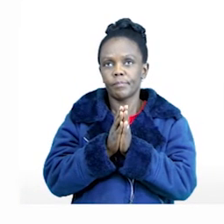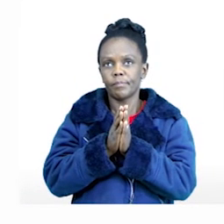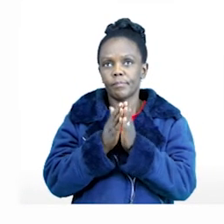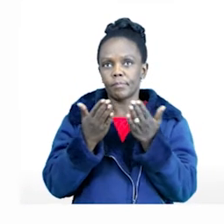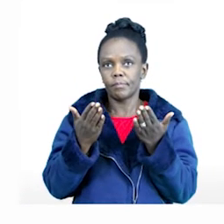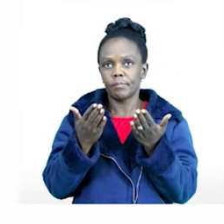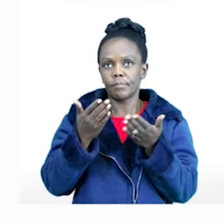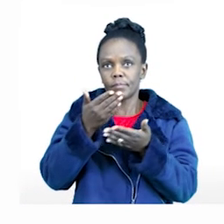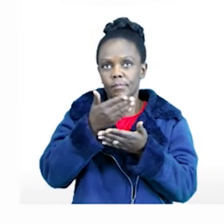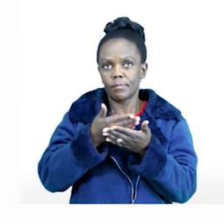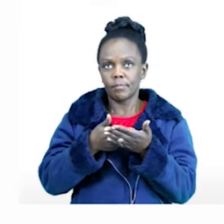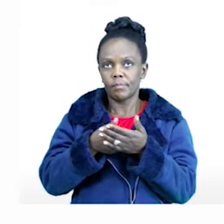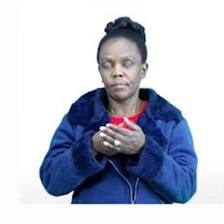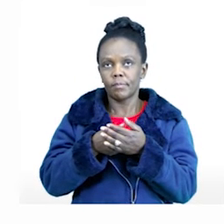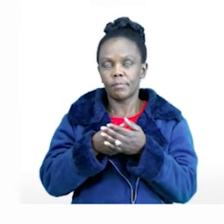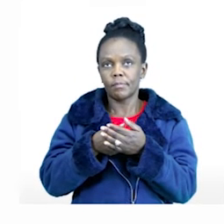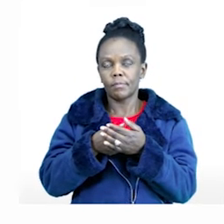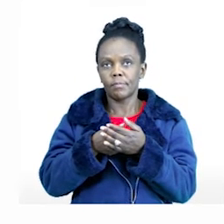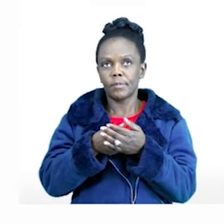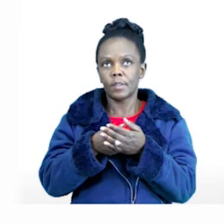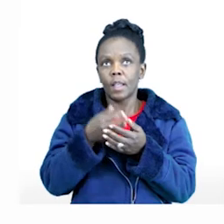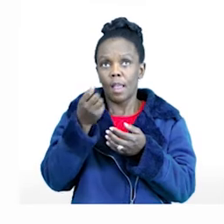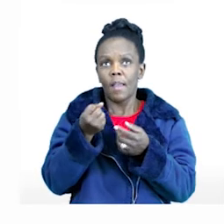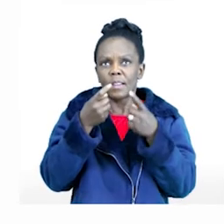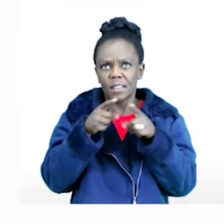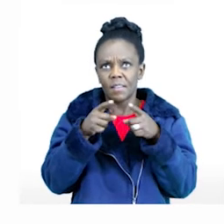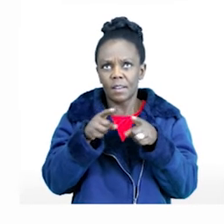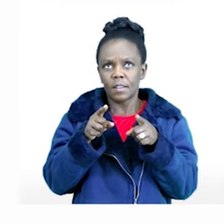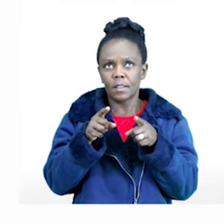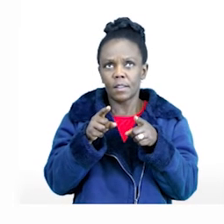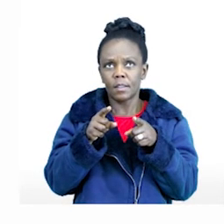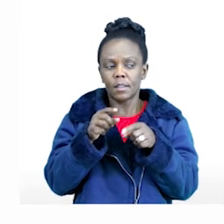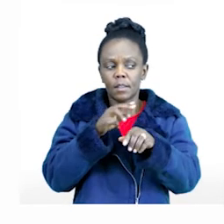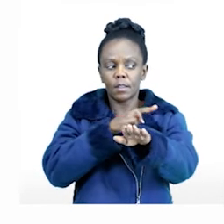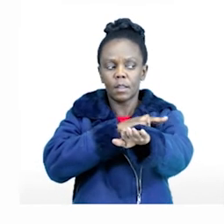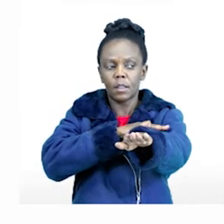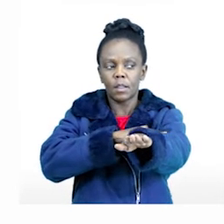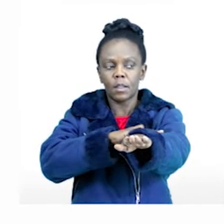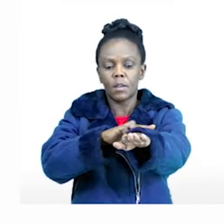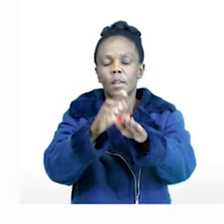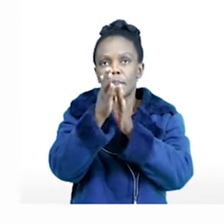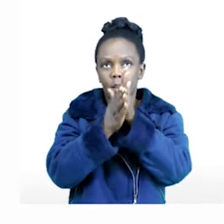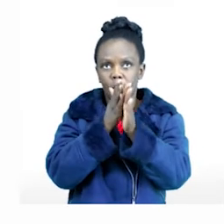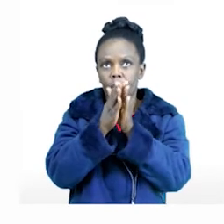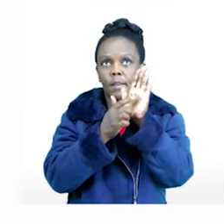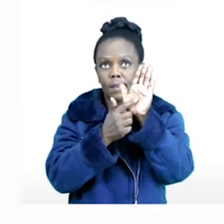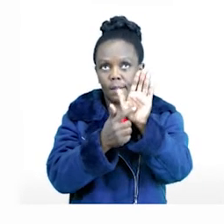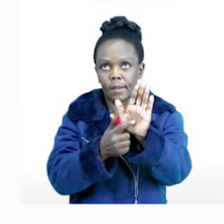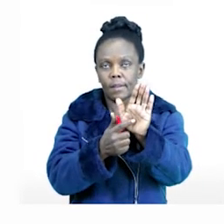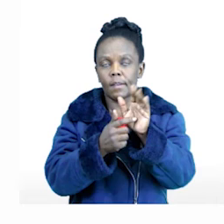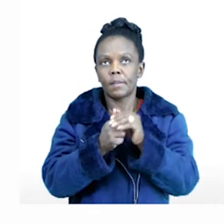On page 16, we can see different traffic signs. Here on top, we have one with people on